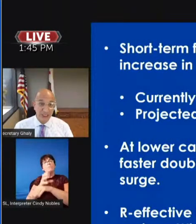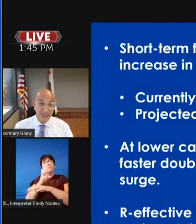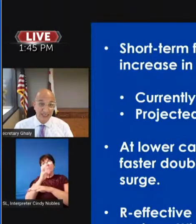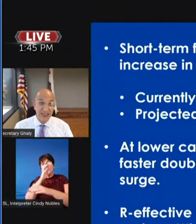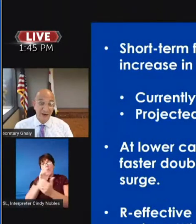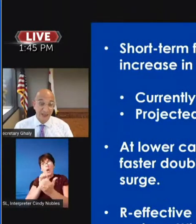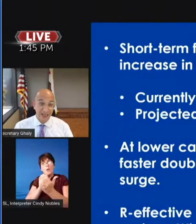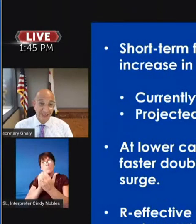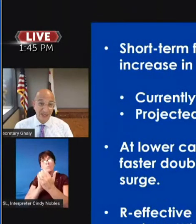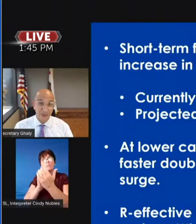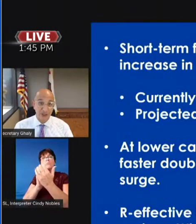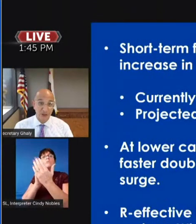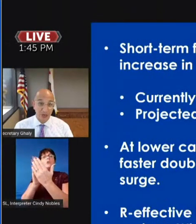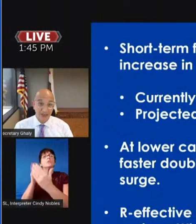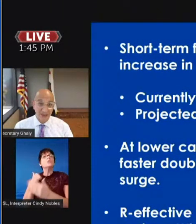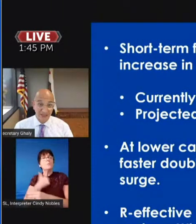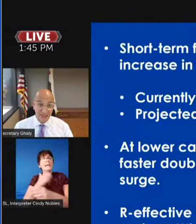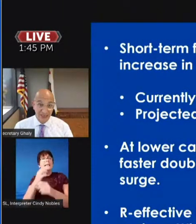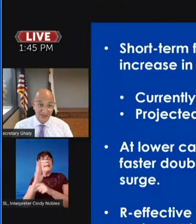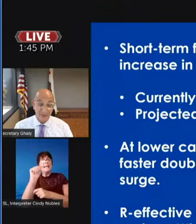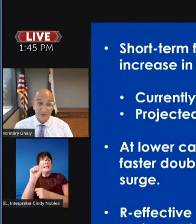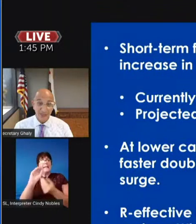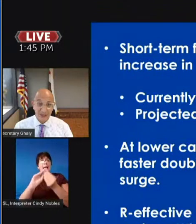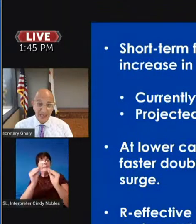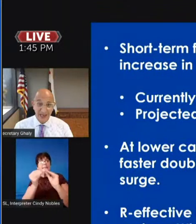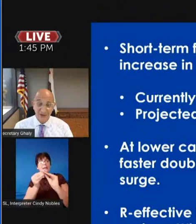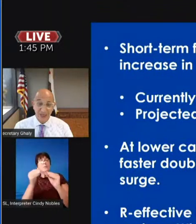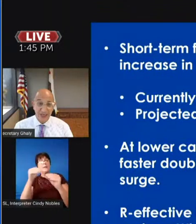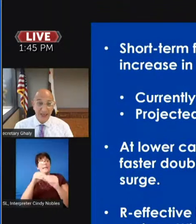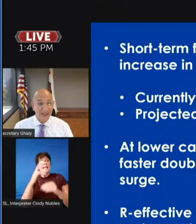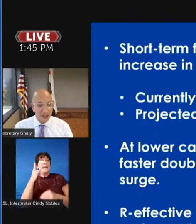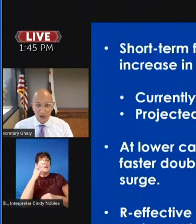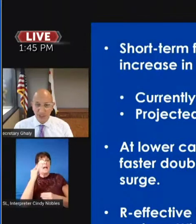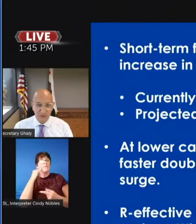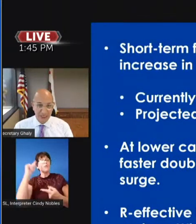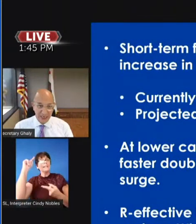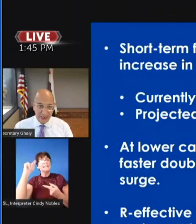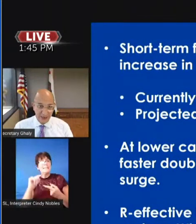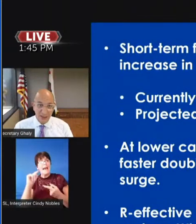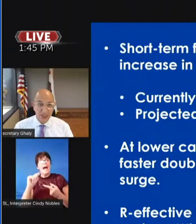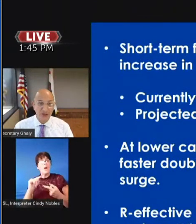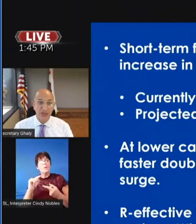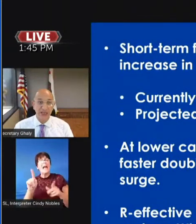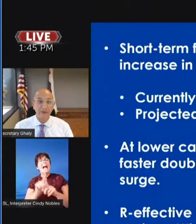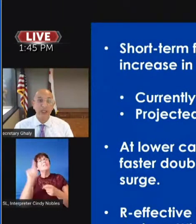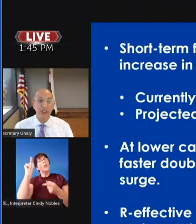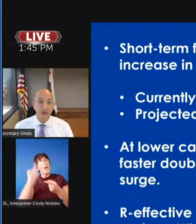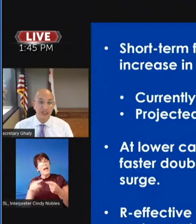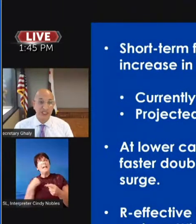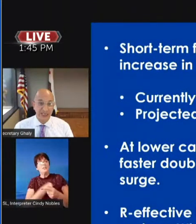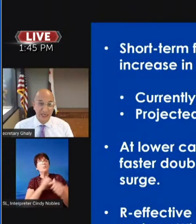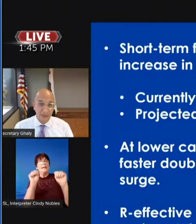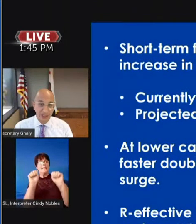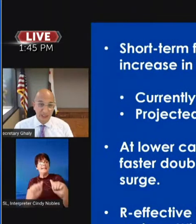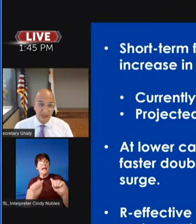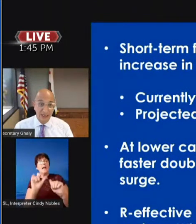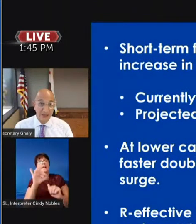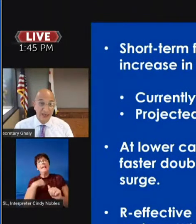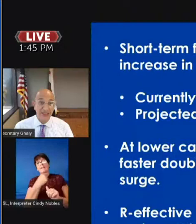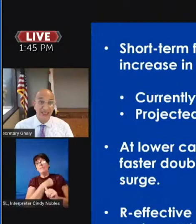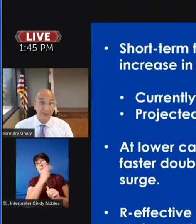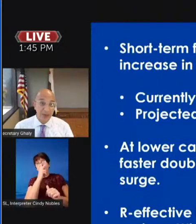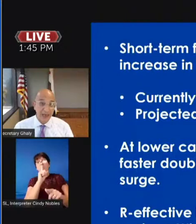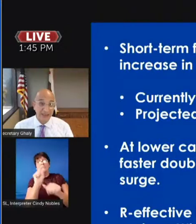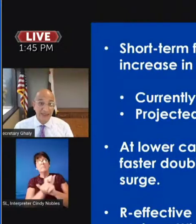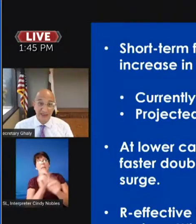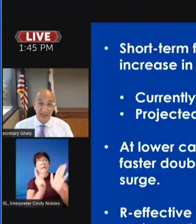we did get our case numbers across the state down as low as we can, so that if we do see a doubling,